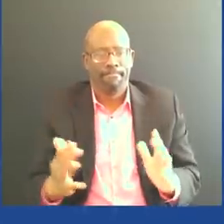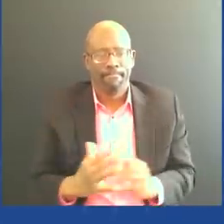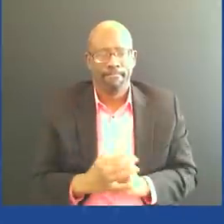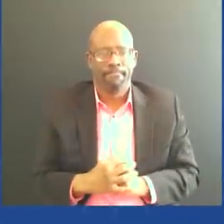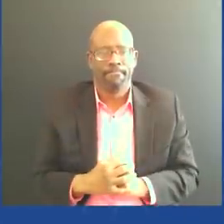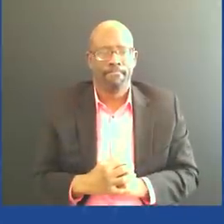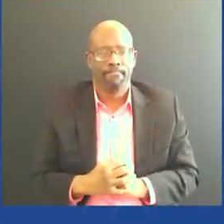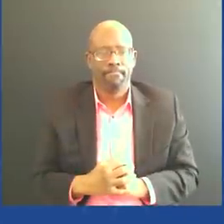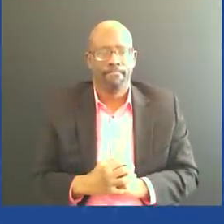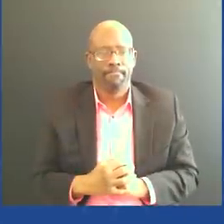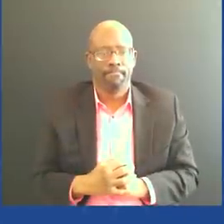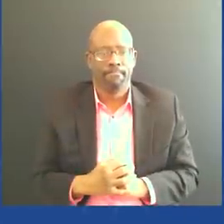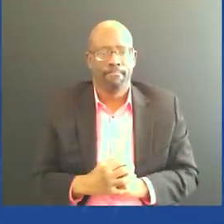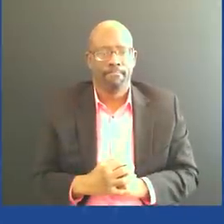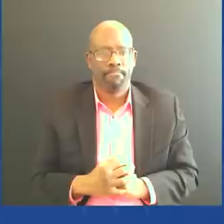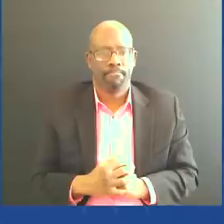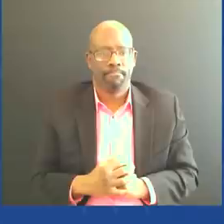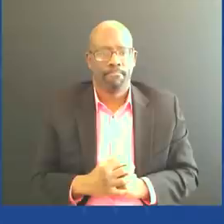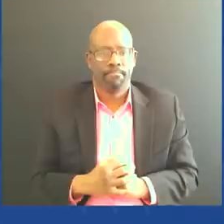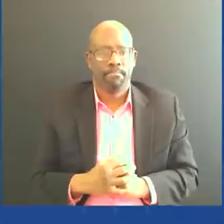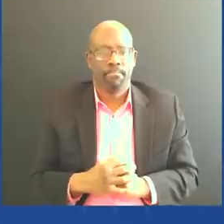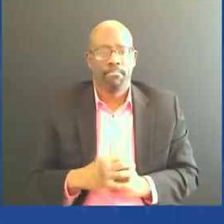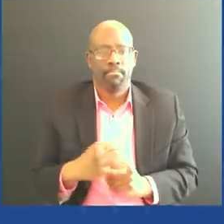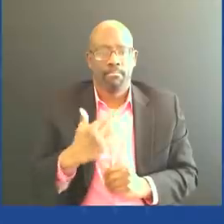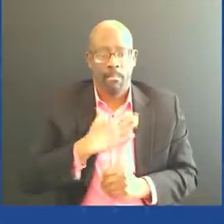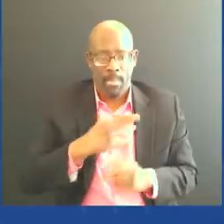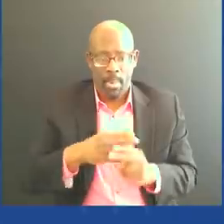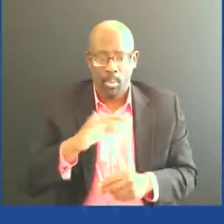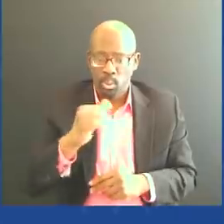My name is Joe Biden. I am Jill's husband.